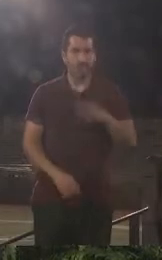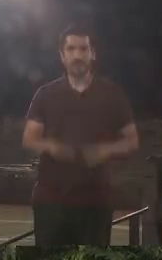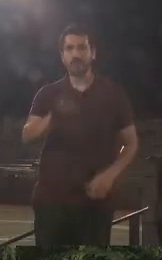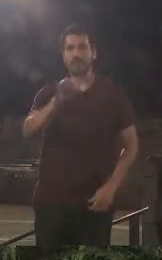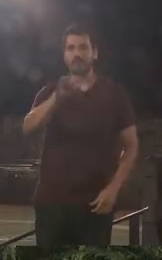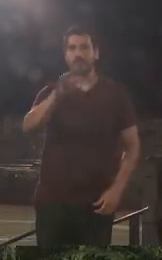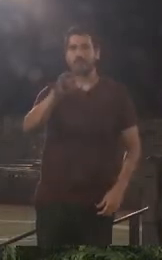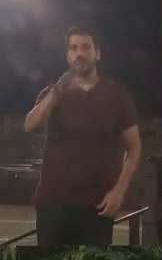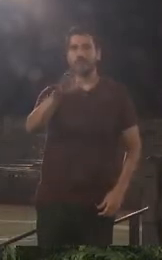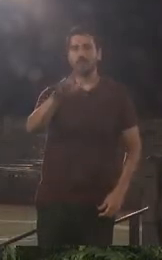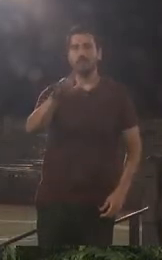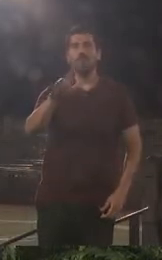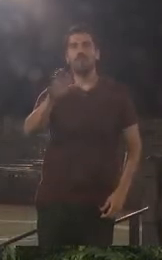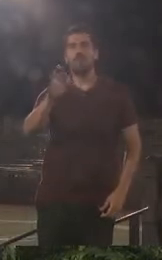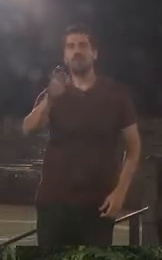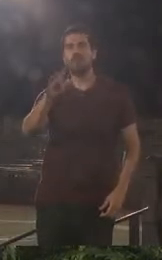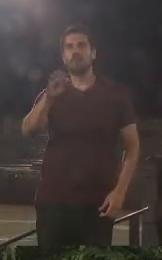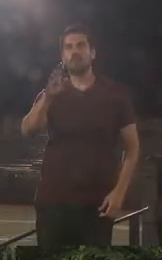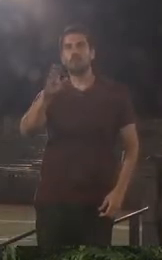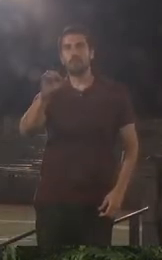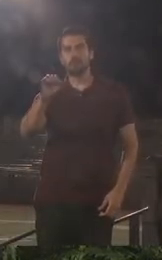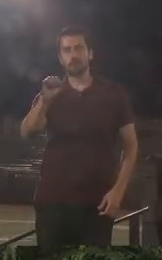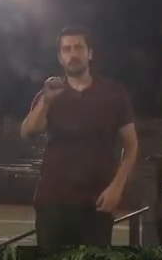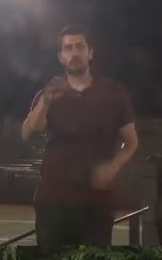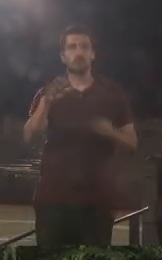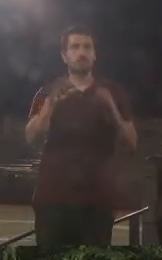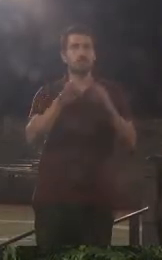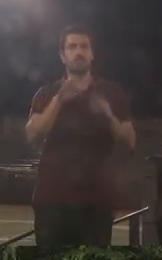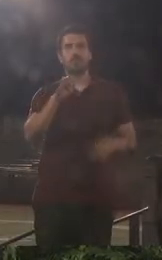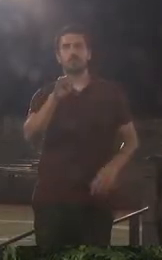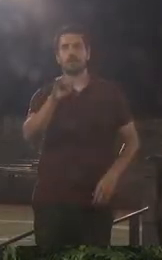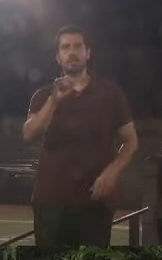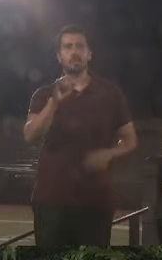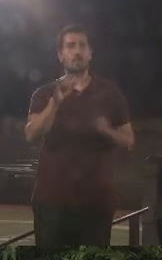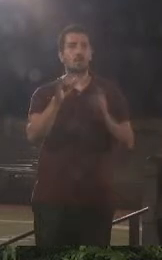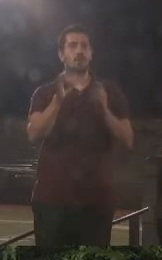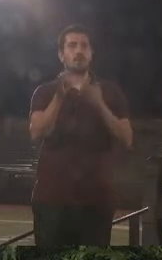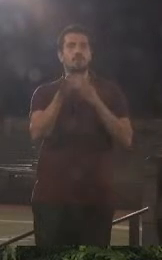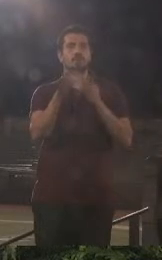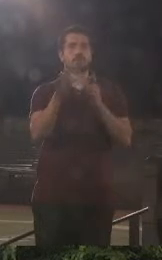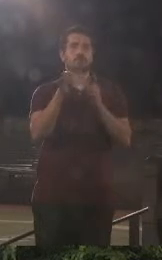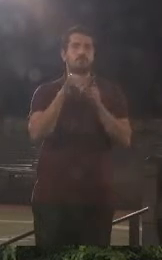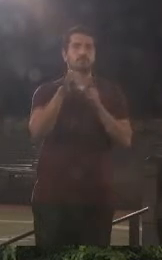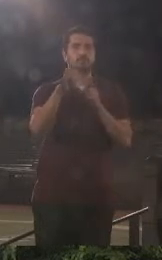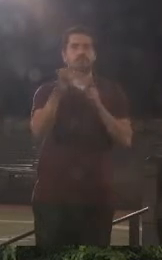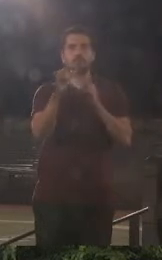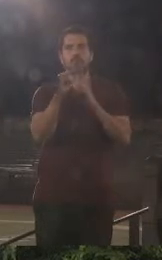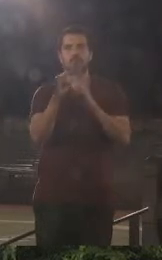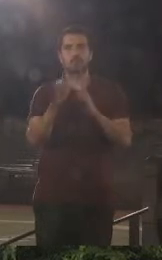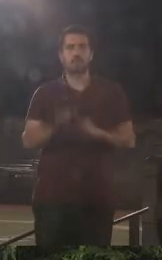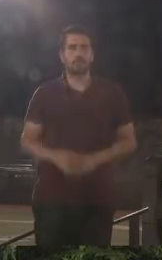Angel Amor Flores earned certification in Microsoft Office Specialist Word.